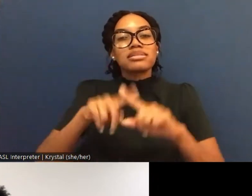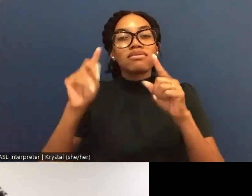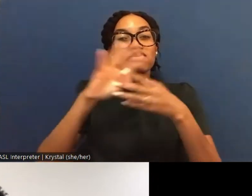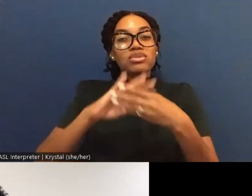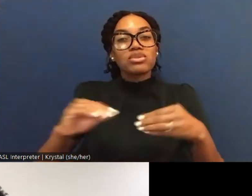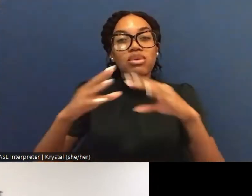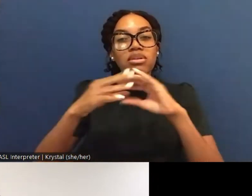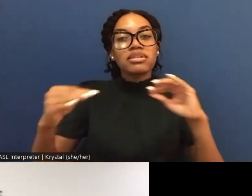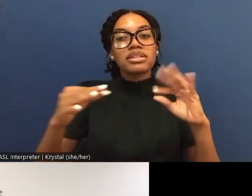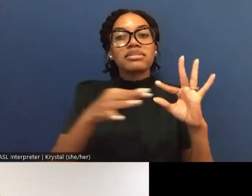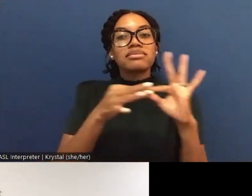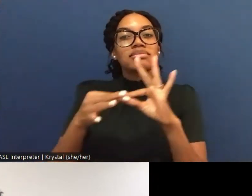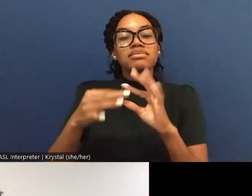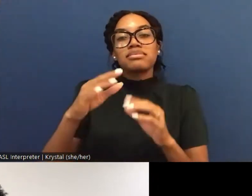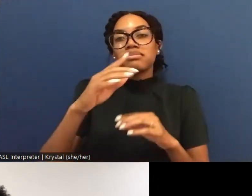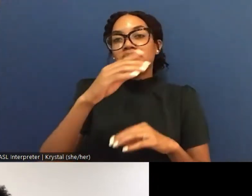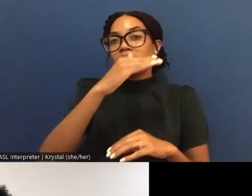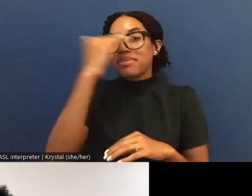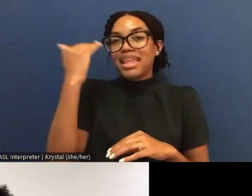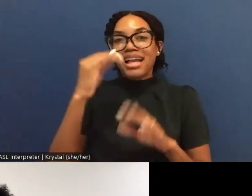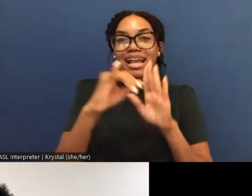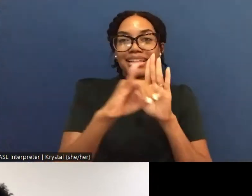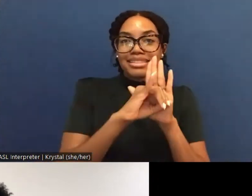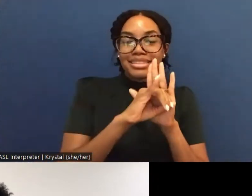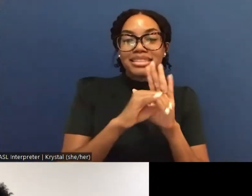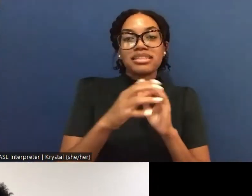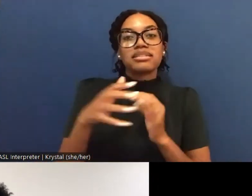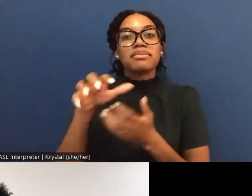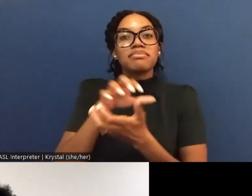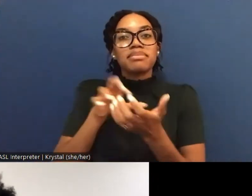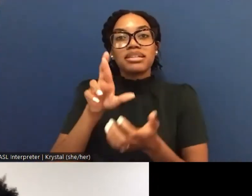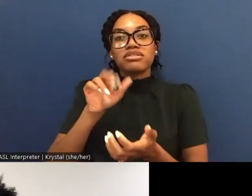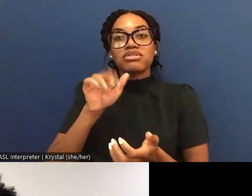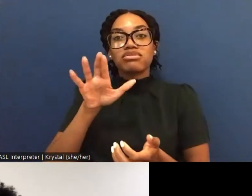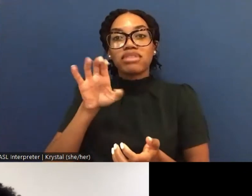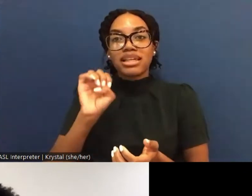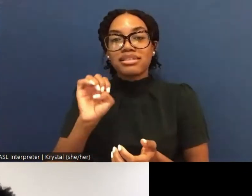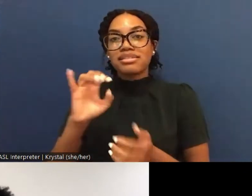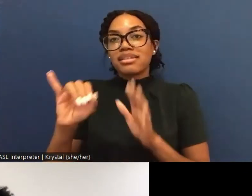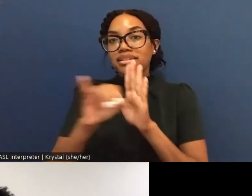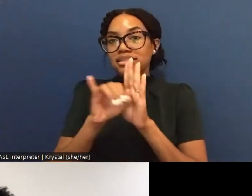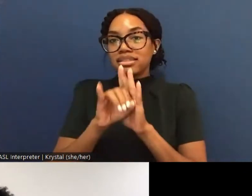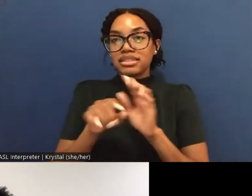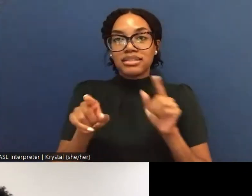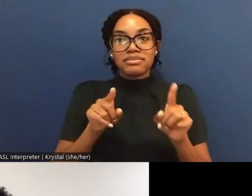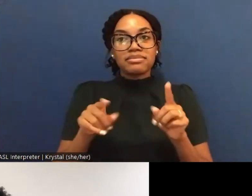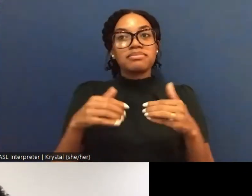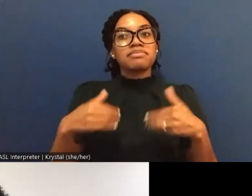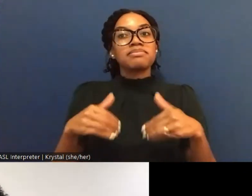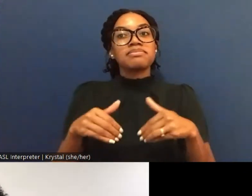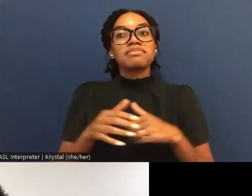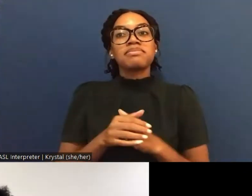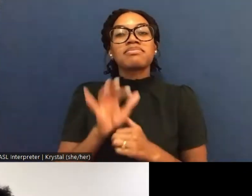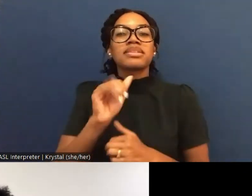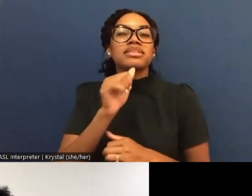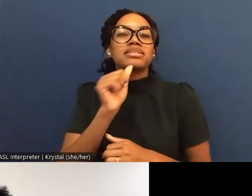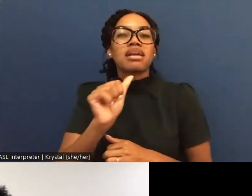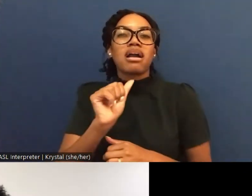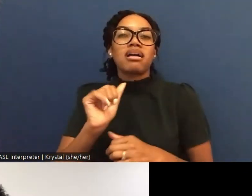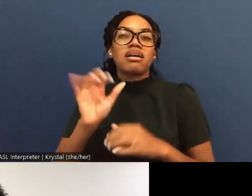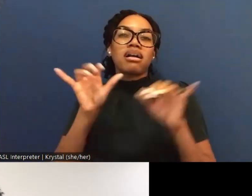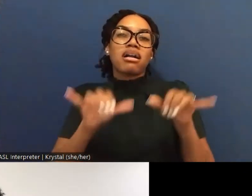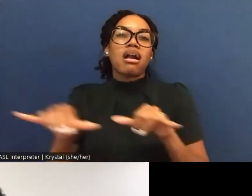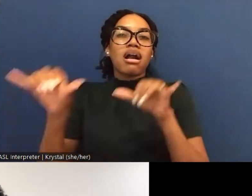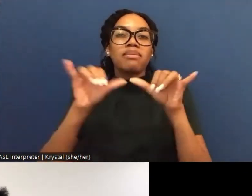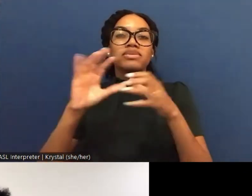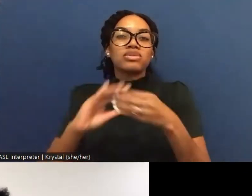about Black identity and about mixed race identity that was not part of the kind of African-American historical narrative.